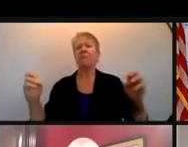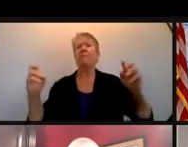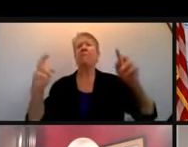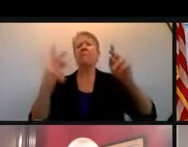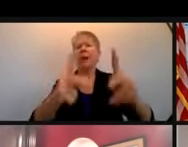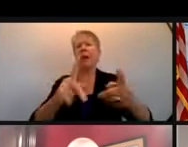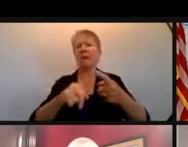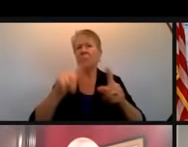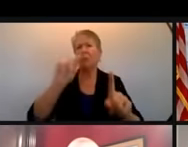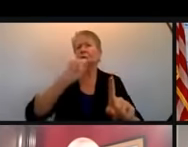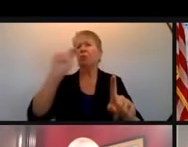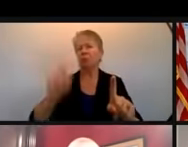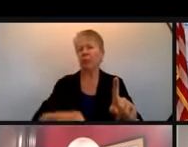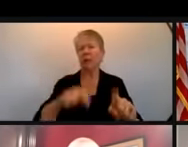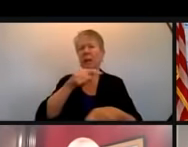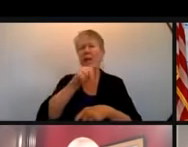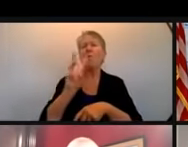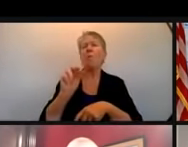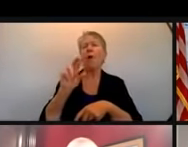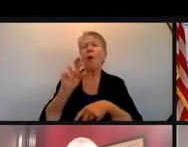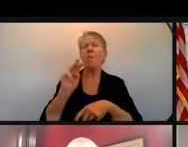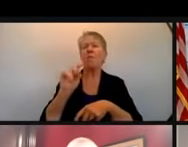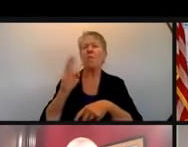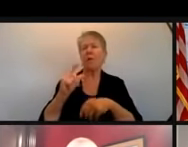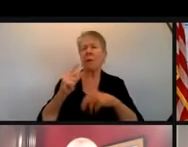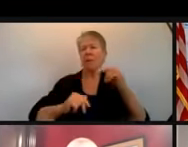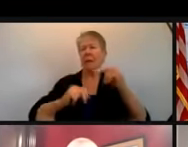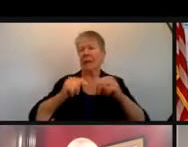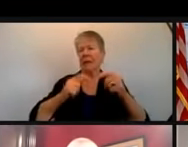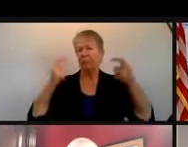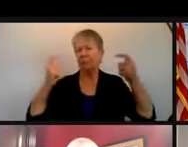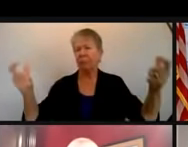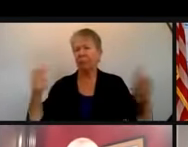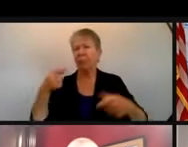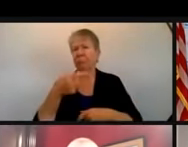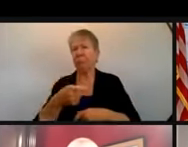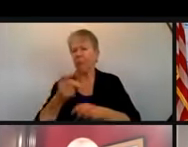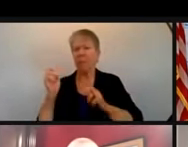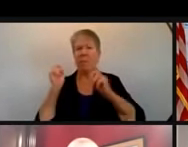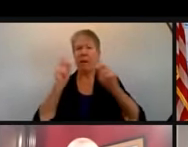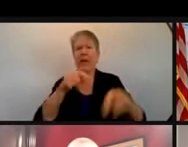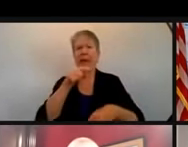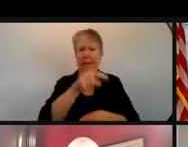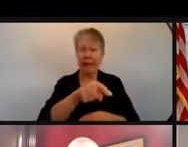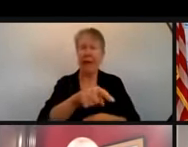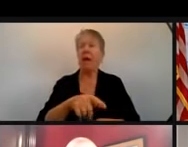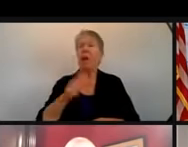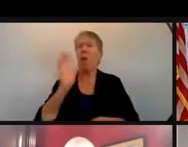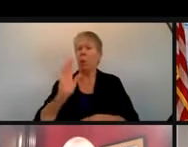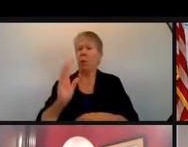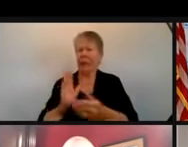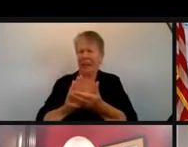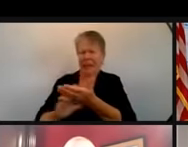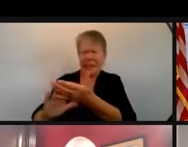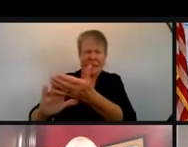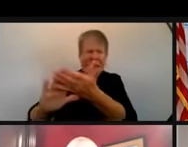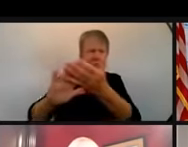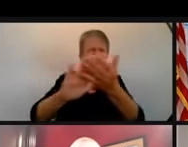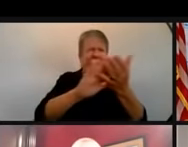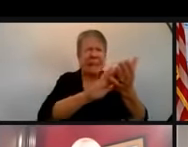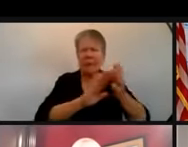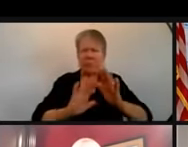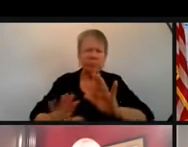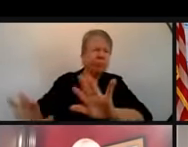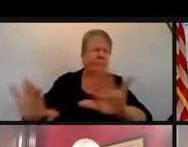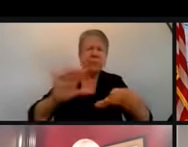to sanitize the entire space yet again completely. But I think our leaning right now, folks,